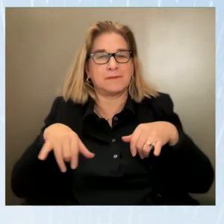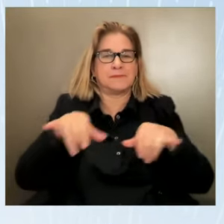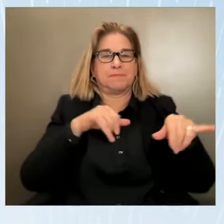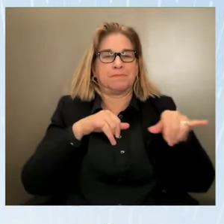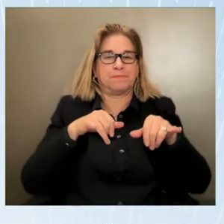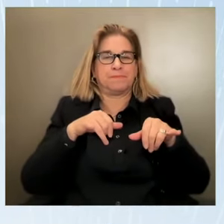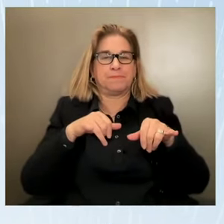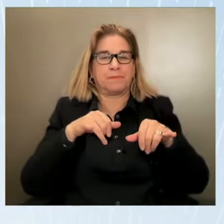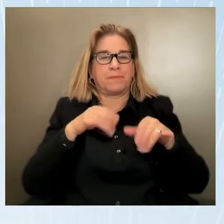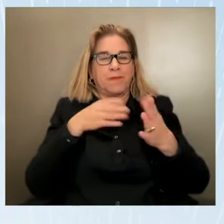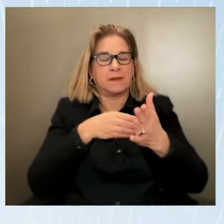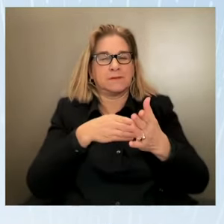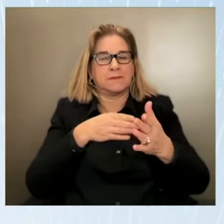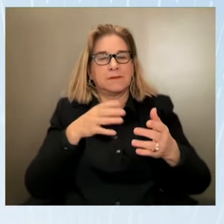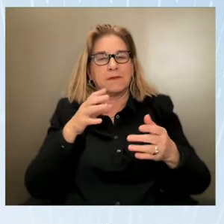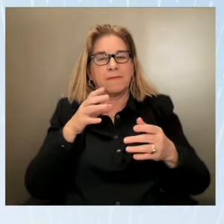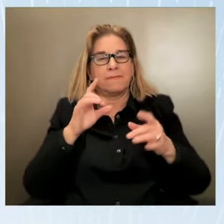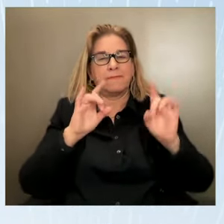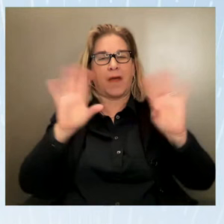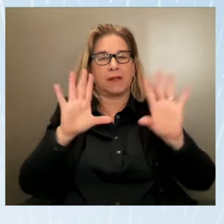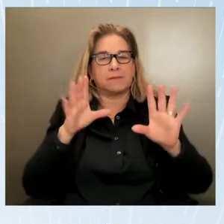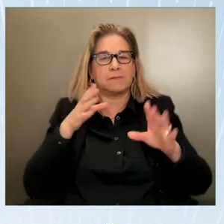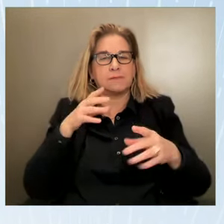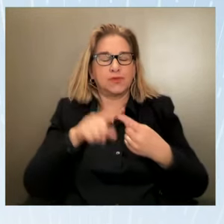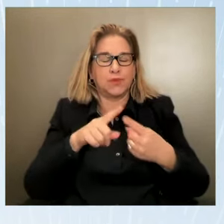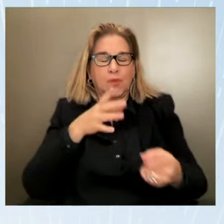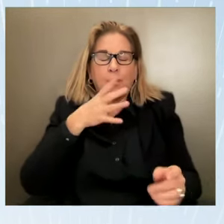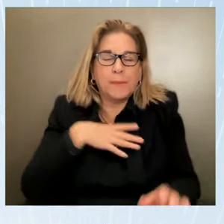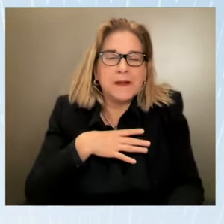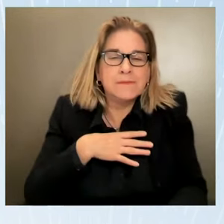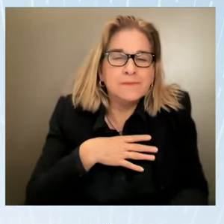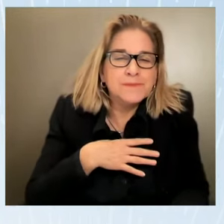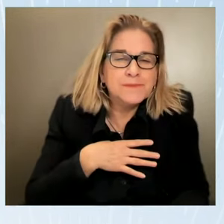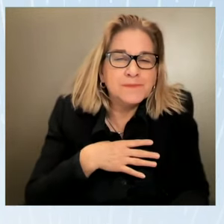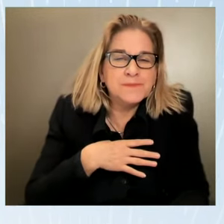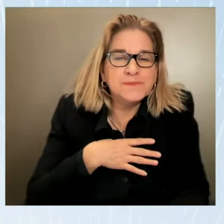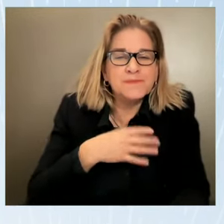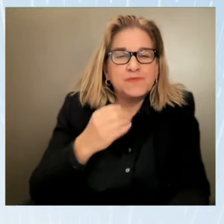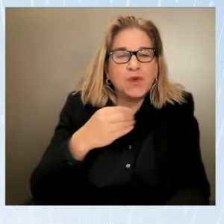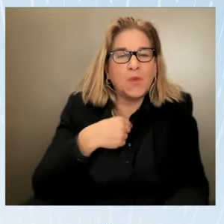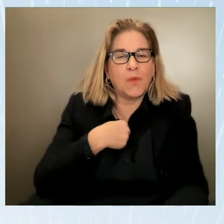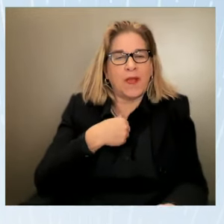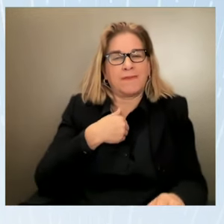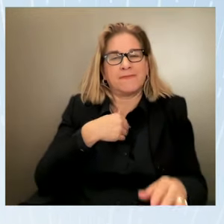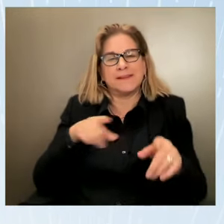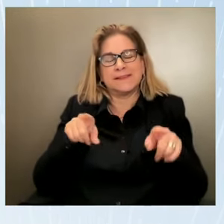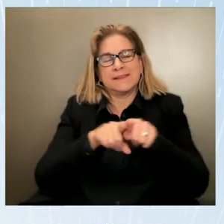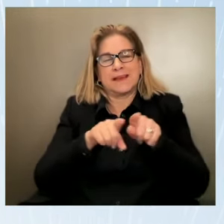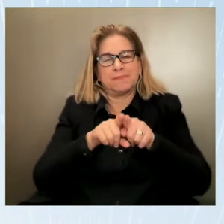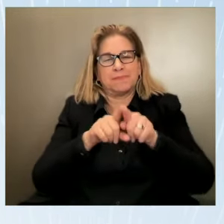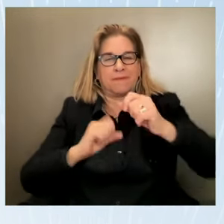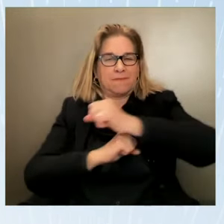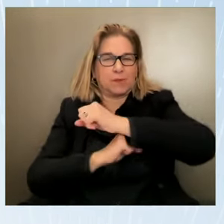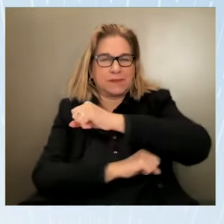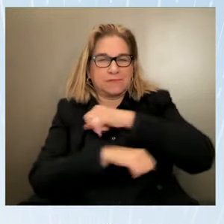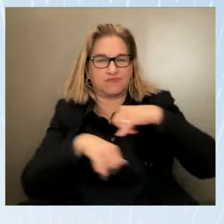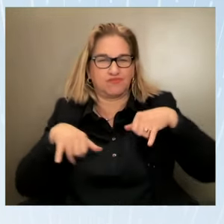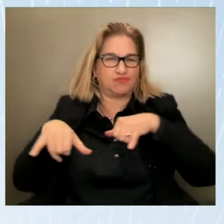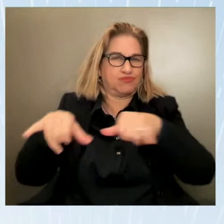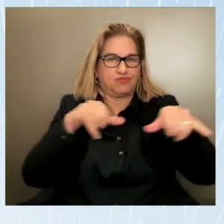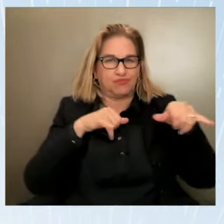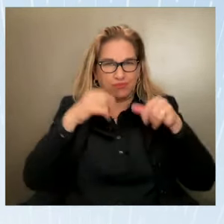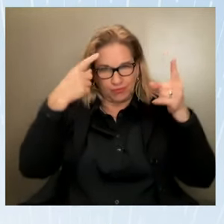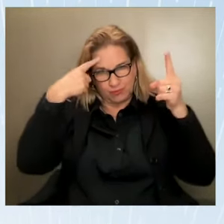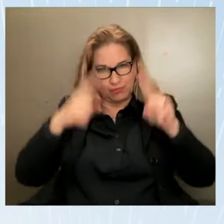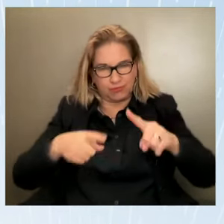this. I think it's safe for me to say that if you ask President Biden the achievement that he is proudest of